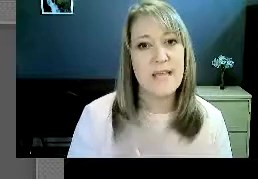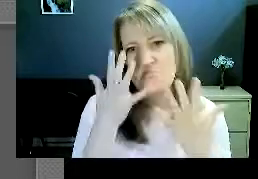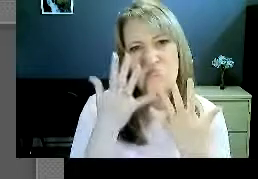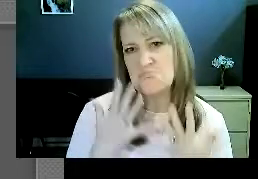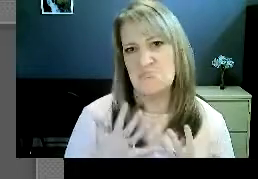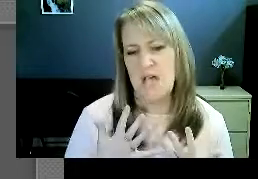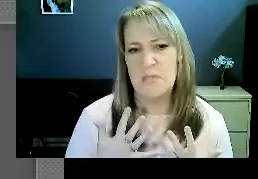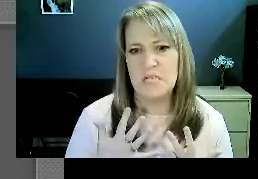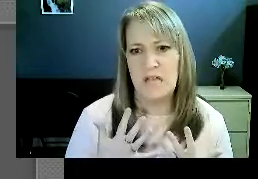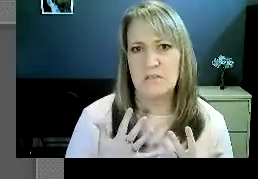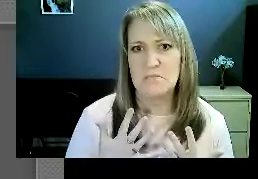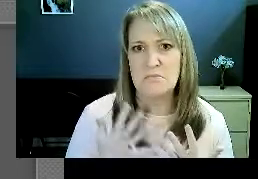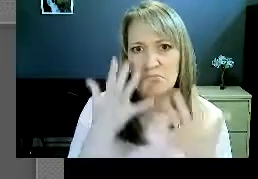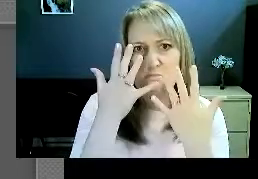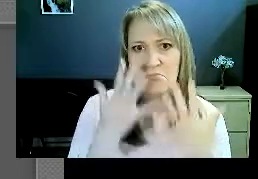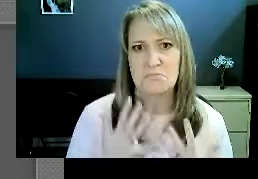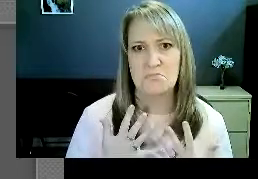if I say, I'm not sad,